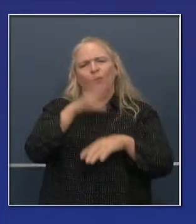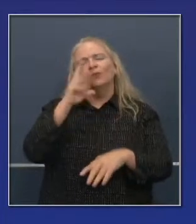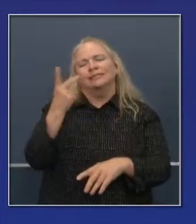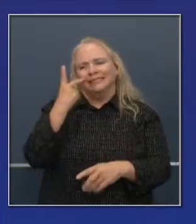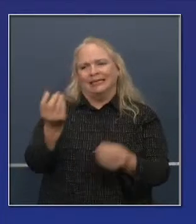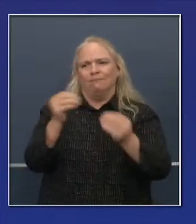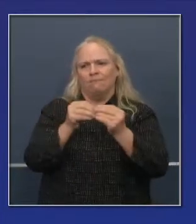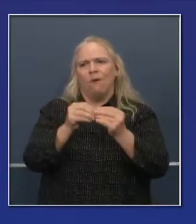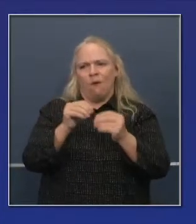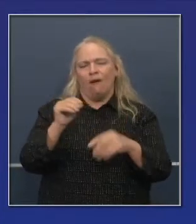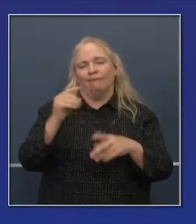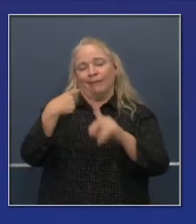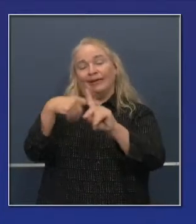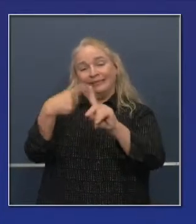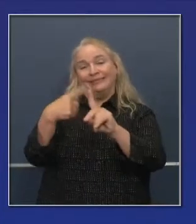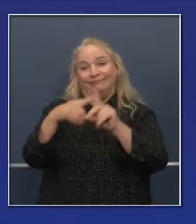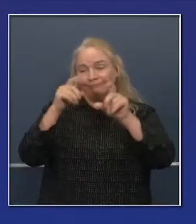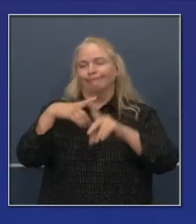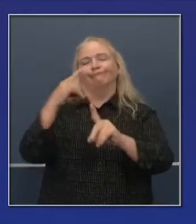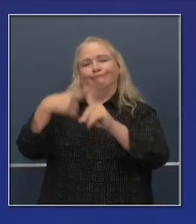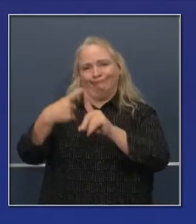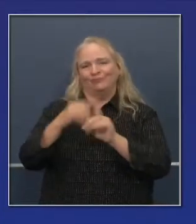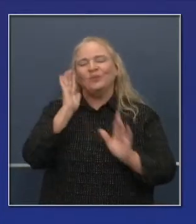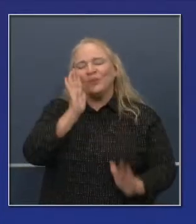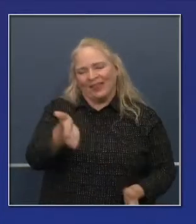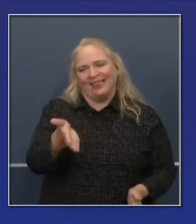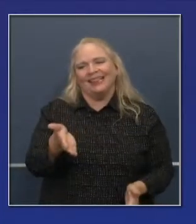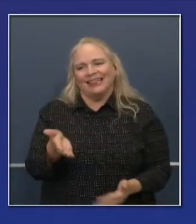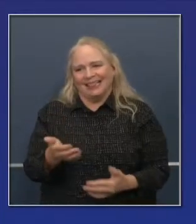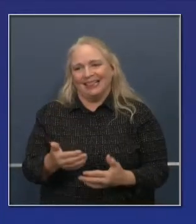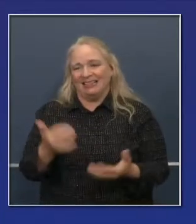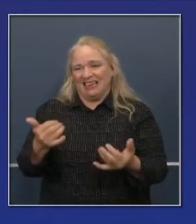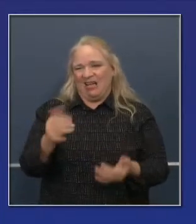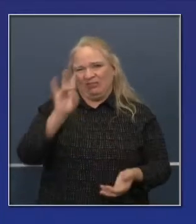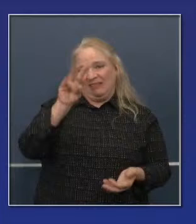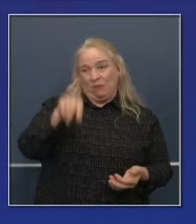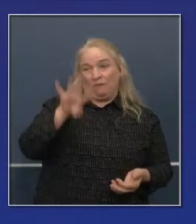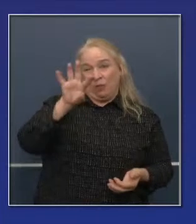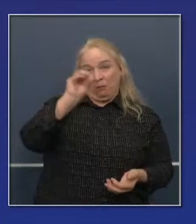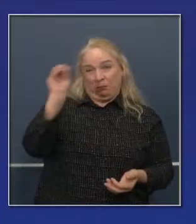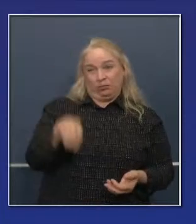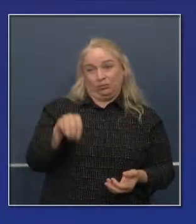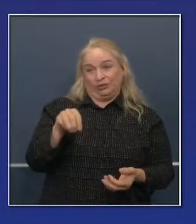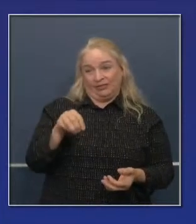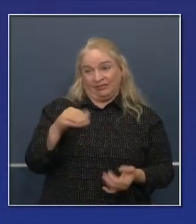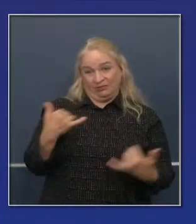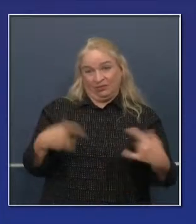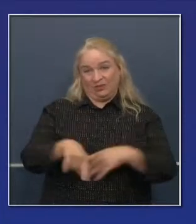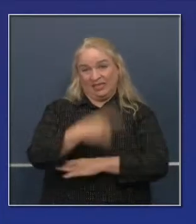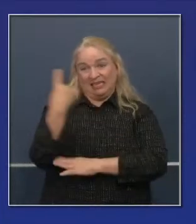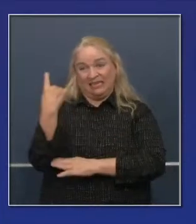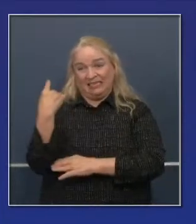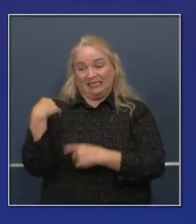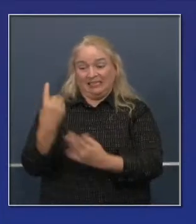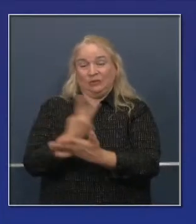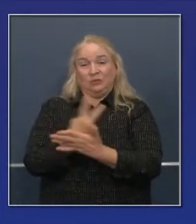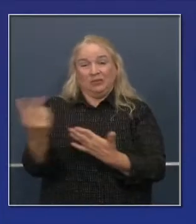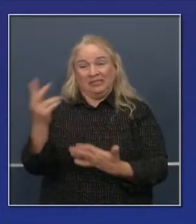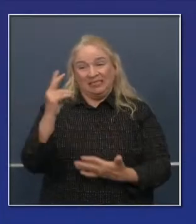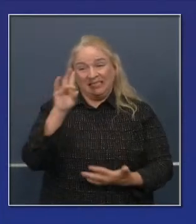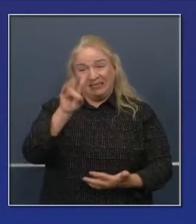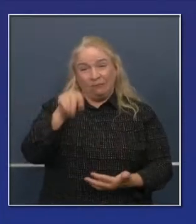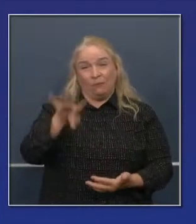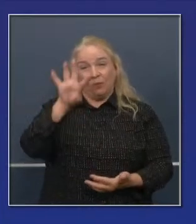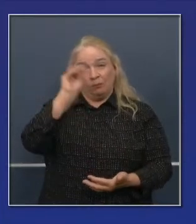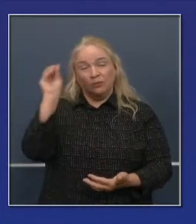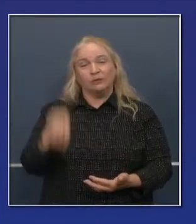now settled in around 7.4%. In fact, specifically, over a 14-day period, 7.4%.